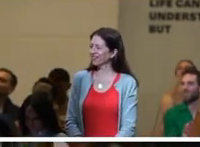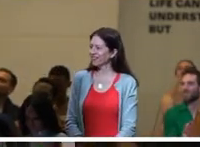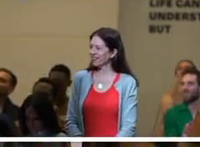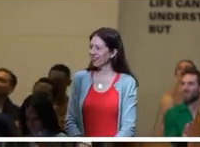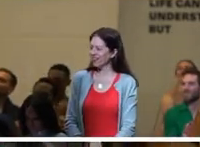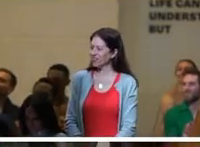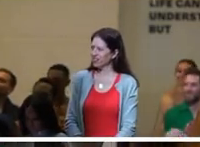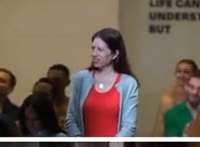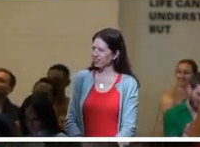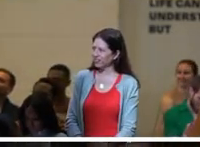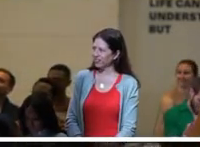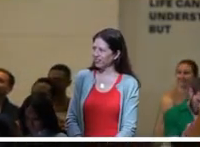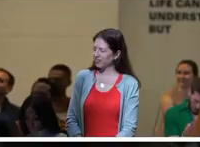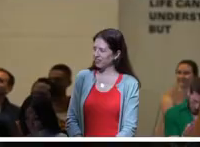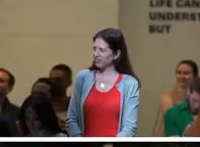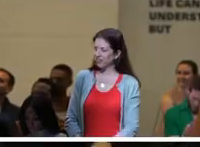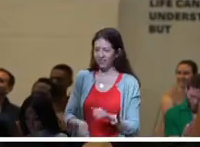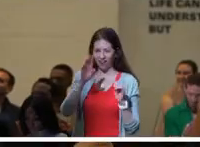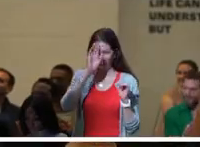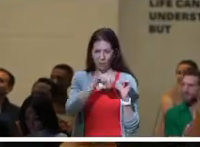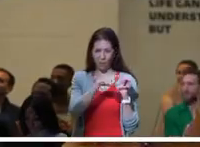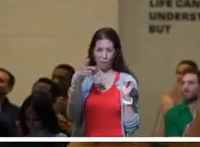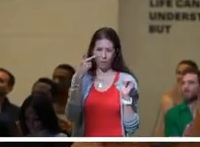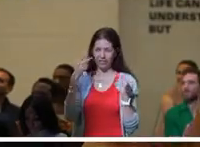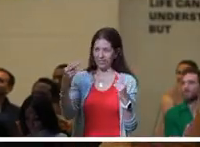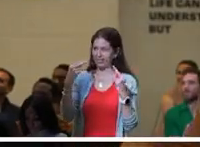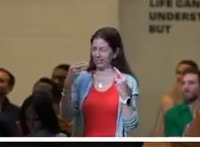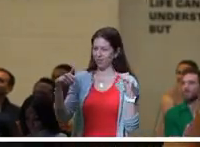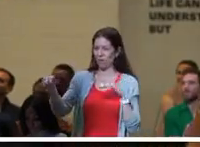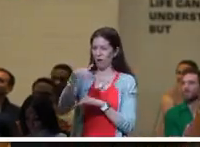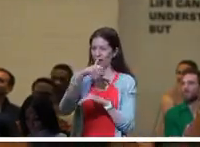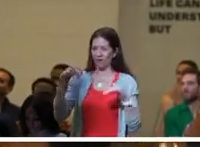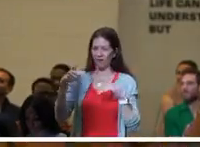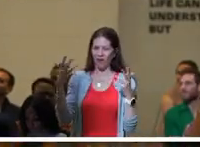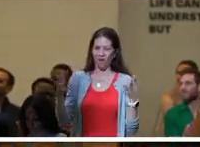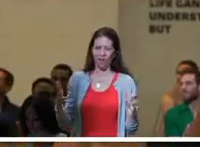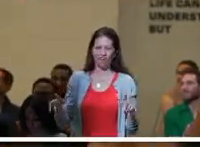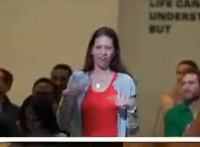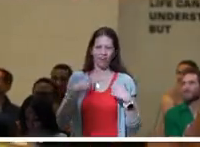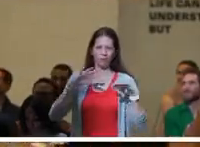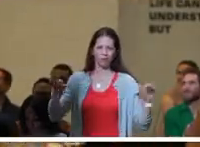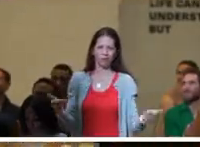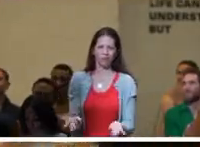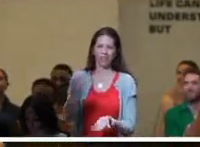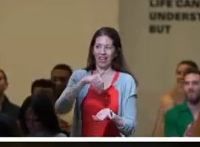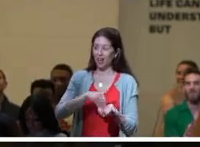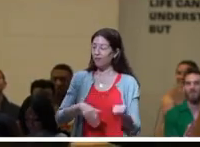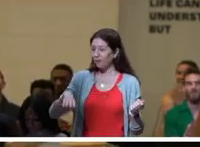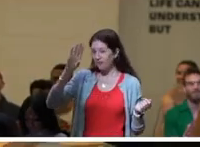So I know you guys have been seeing me walking around already, so it's like a reintroduction. So,